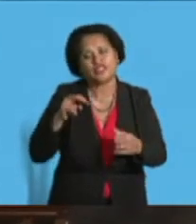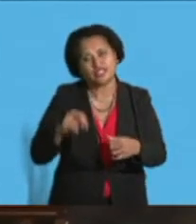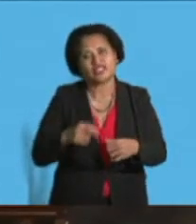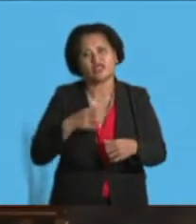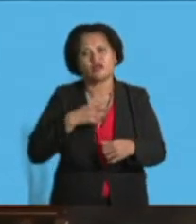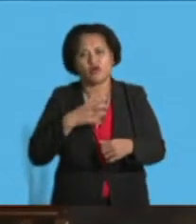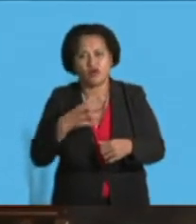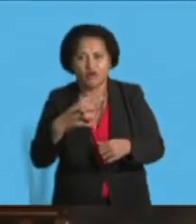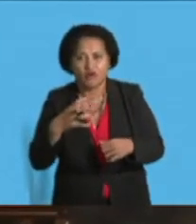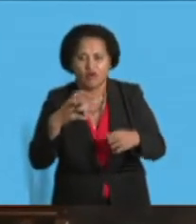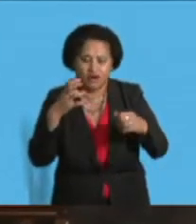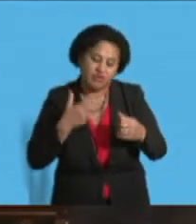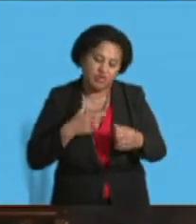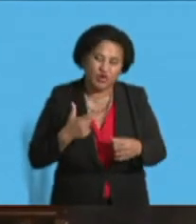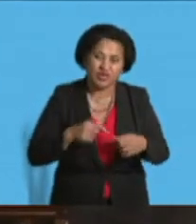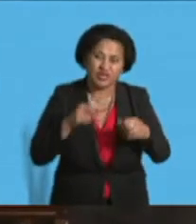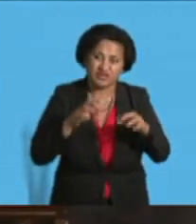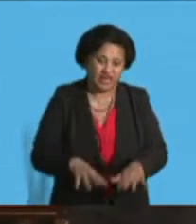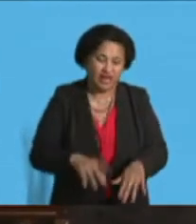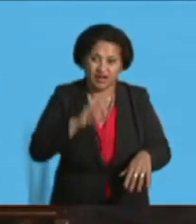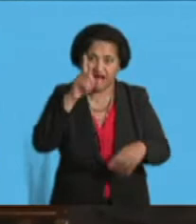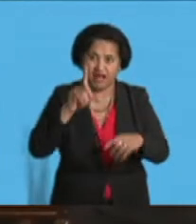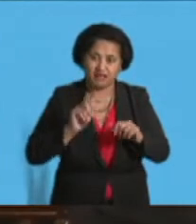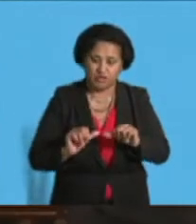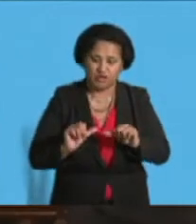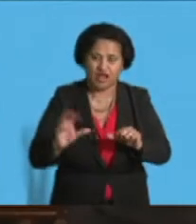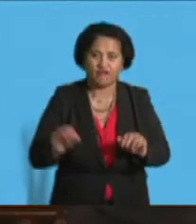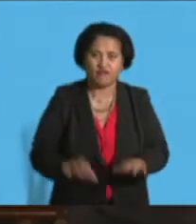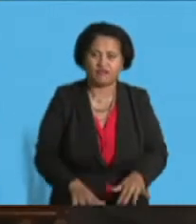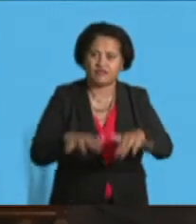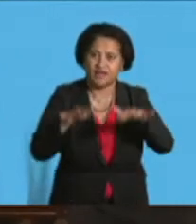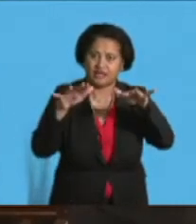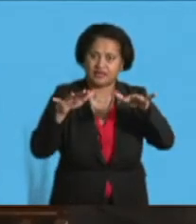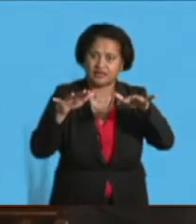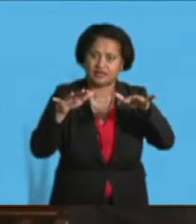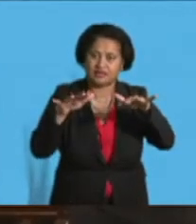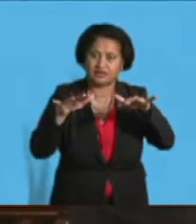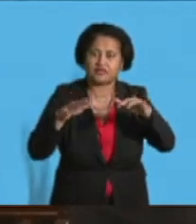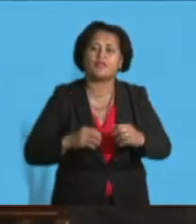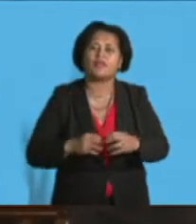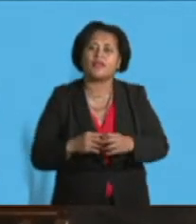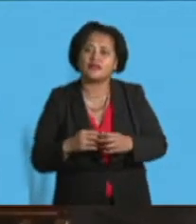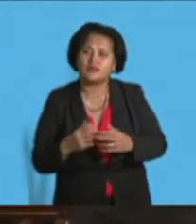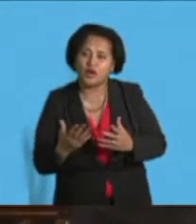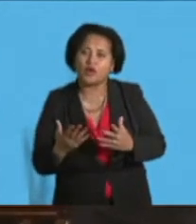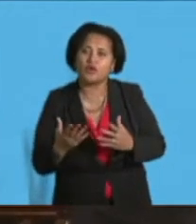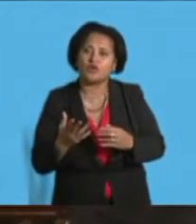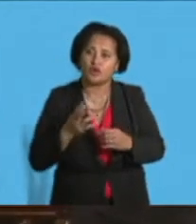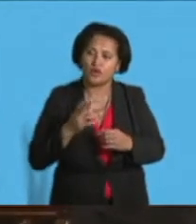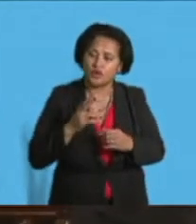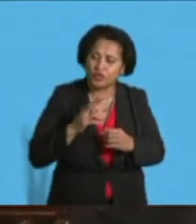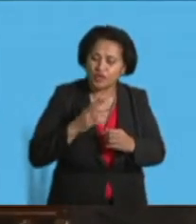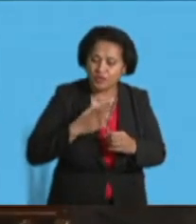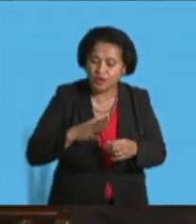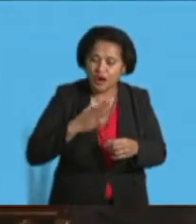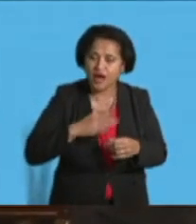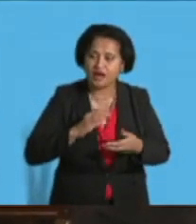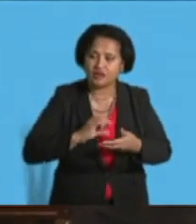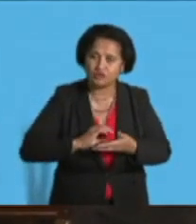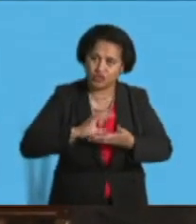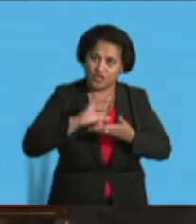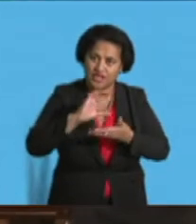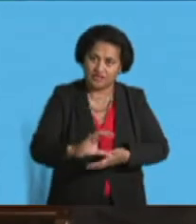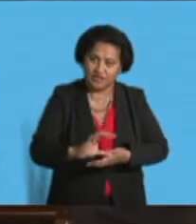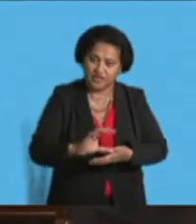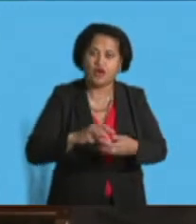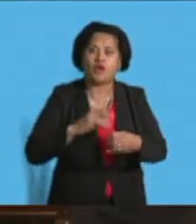fluvial flooding and coastal storm surges. The hard engineering structures require enormous investments and regular